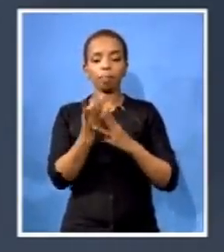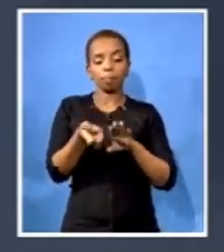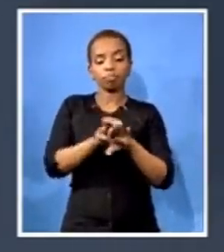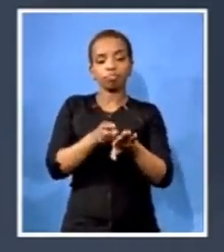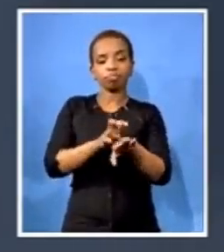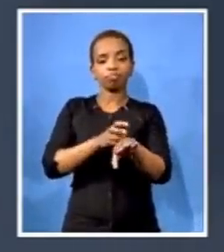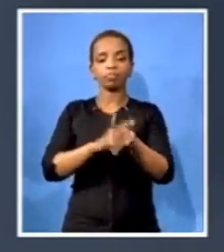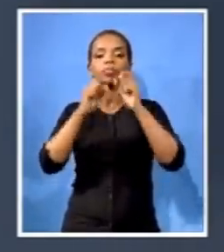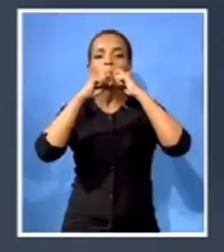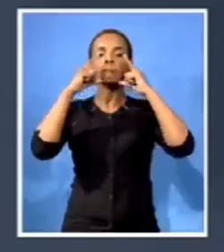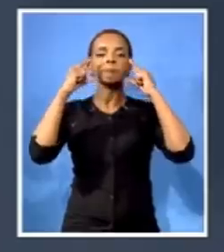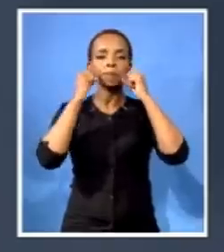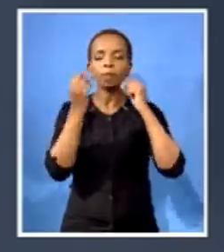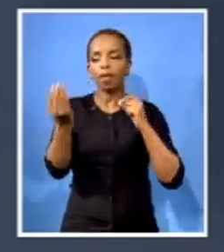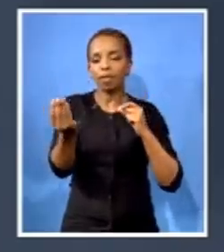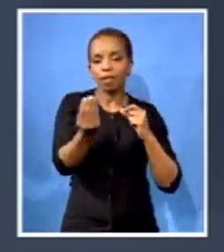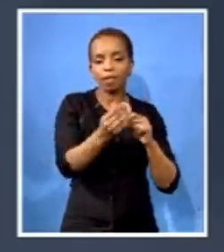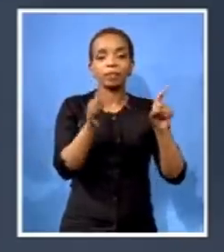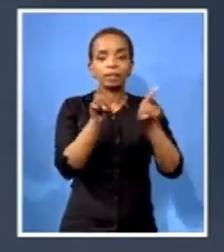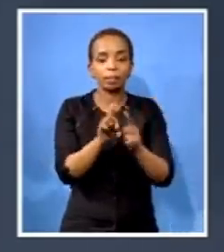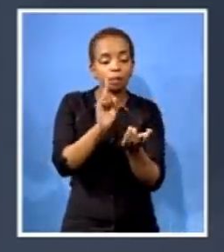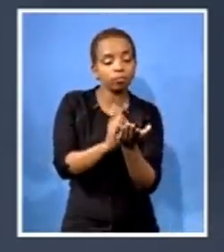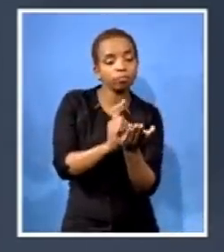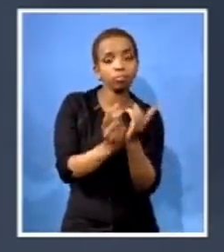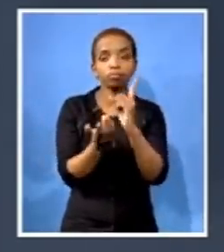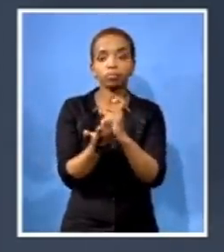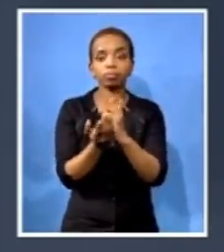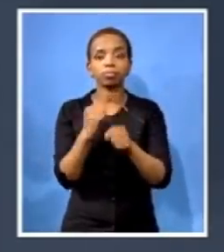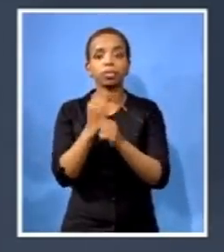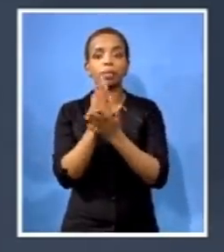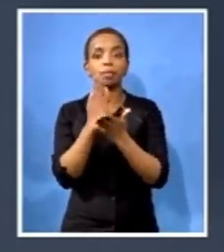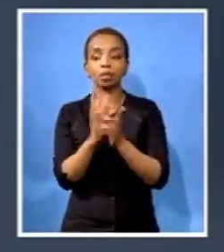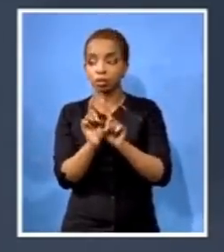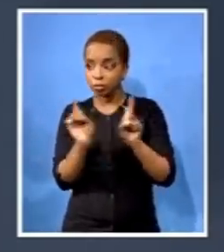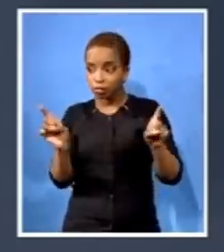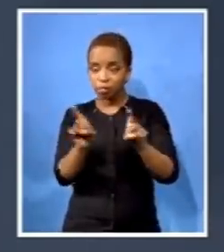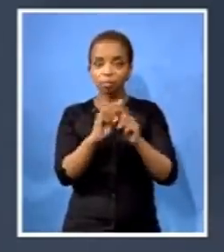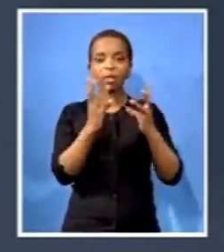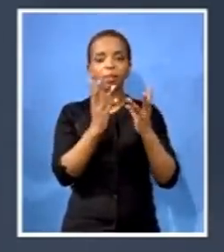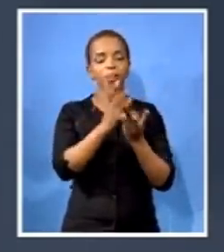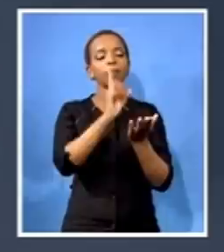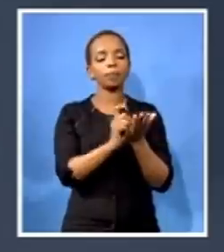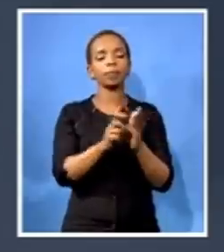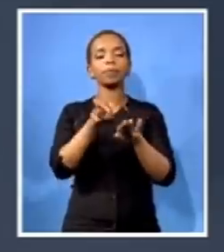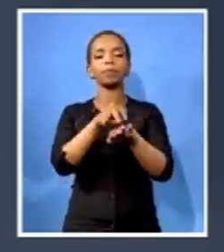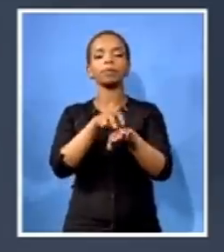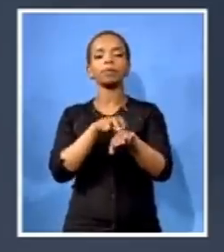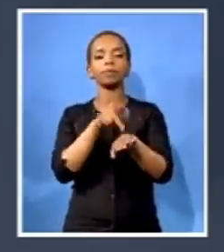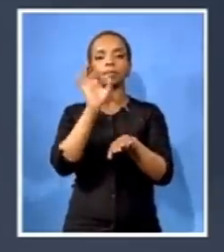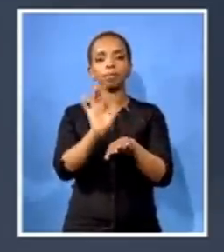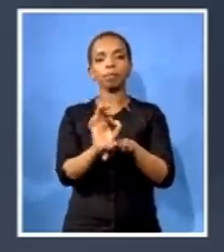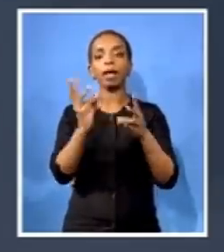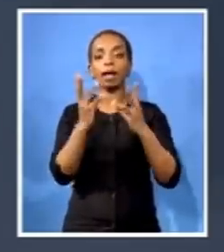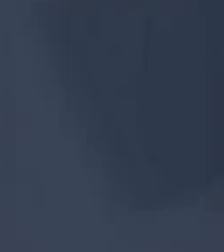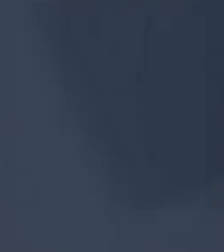to make sure passengers disinfect their hands. There's been an increase in the number of people using public transport today after government said